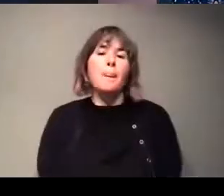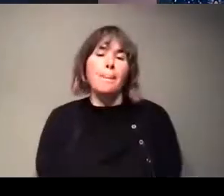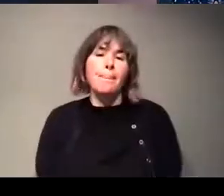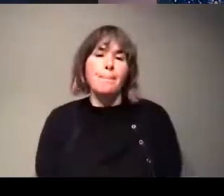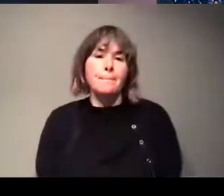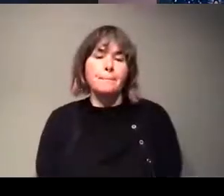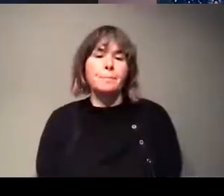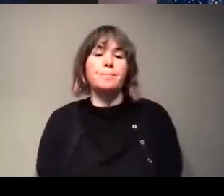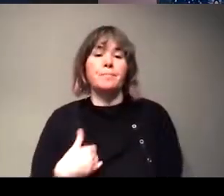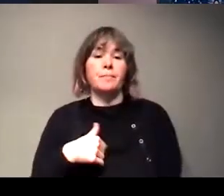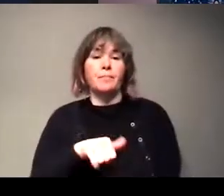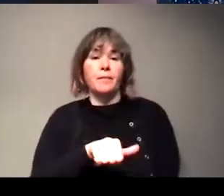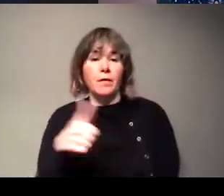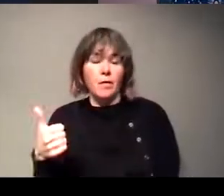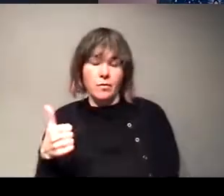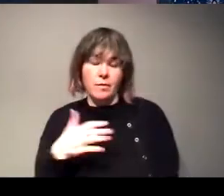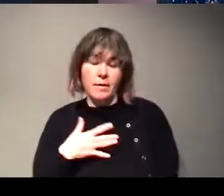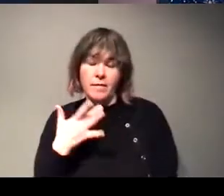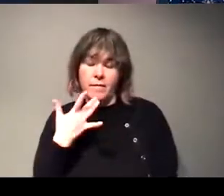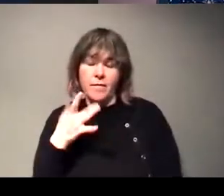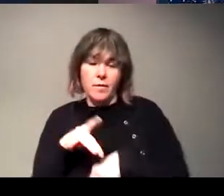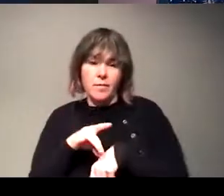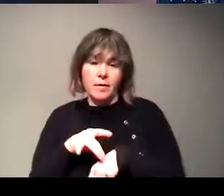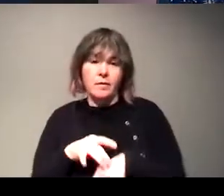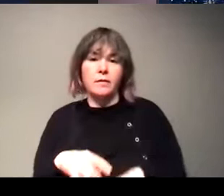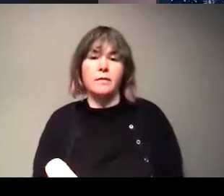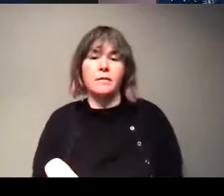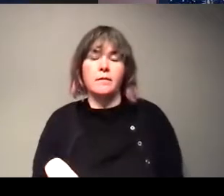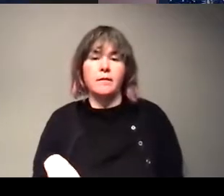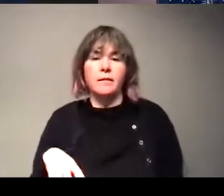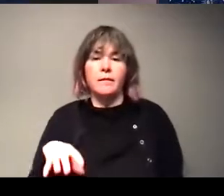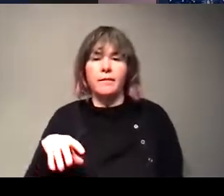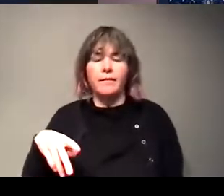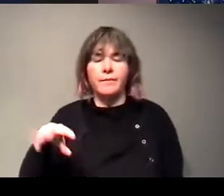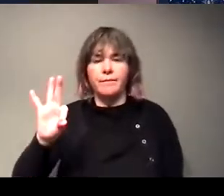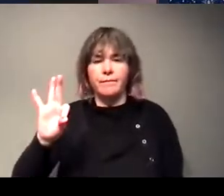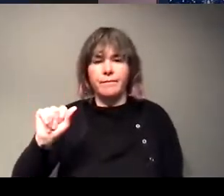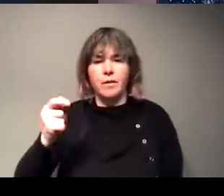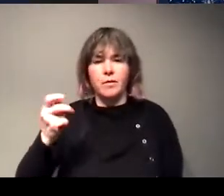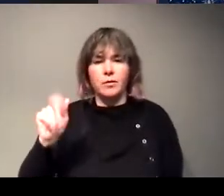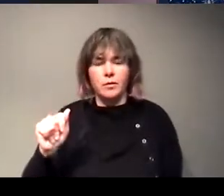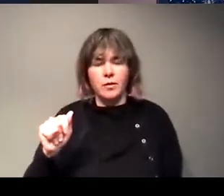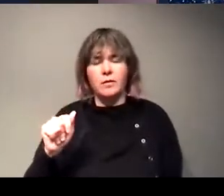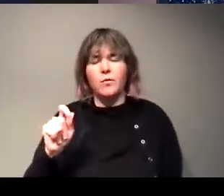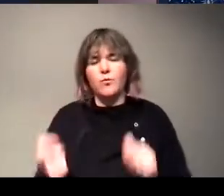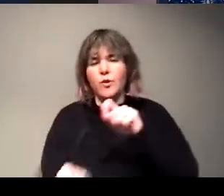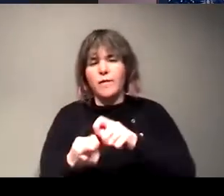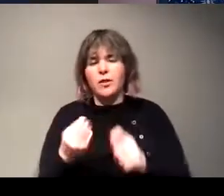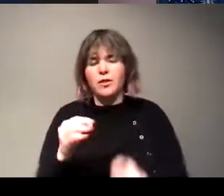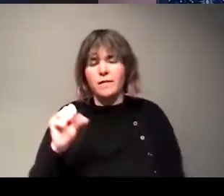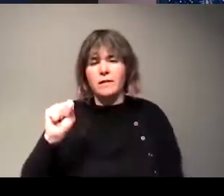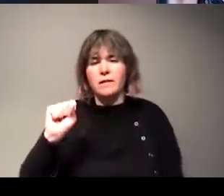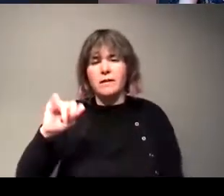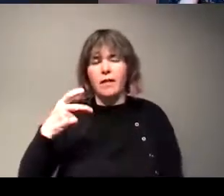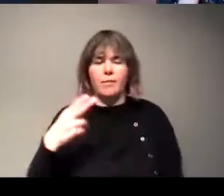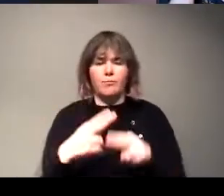and there's another, probably one of my favorite planets is Felucia. It was seen in Revenge of the Sith for a little bit. And there's just